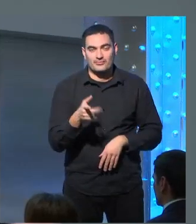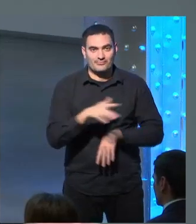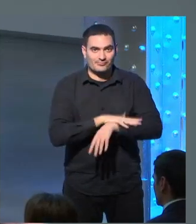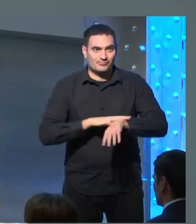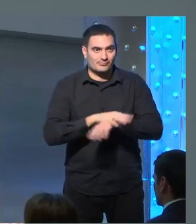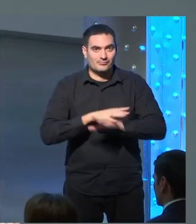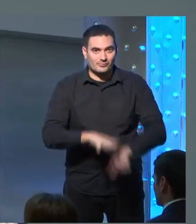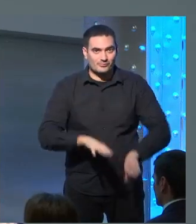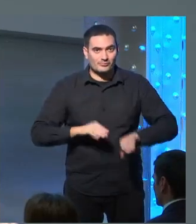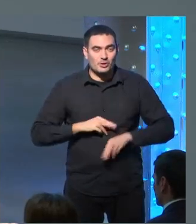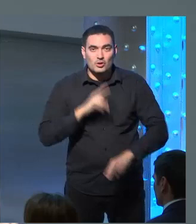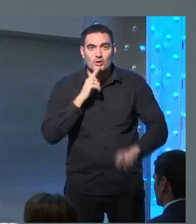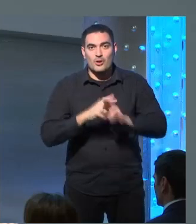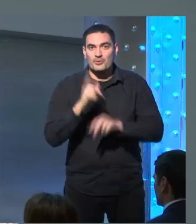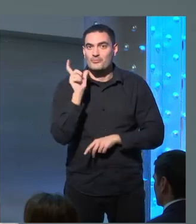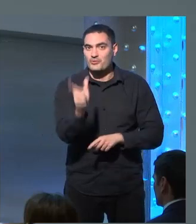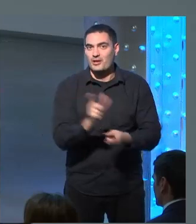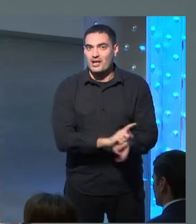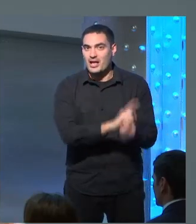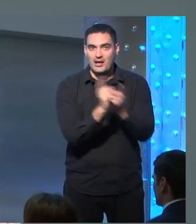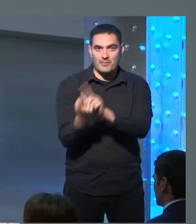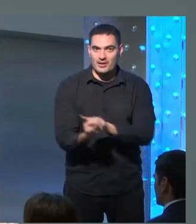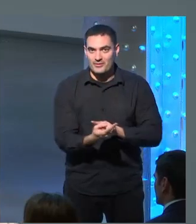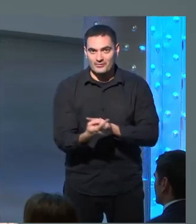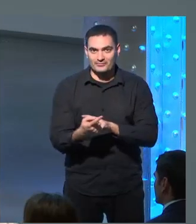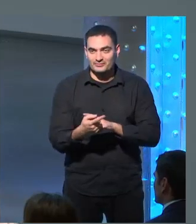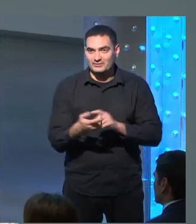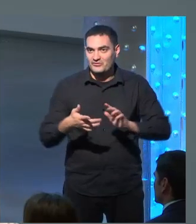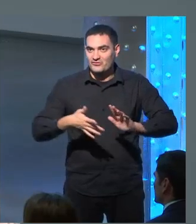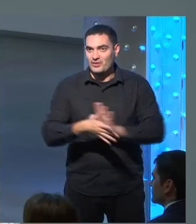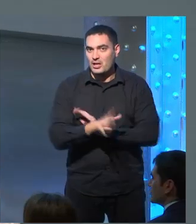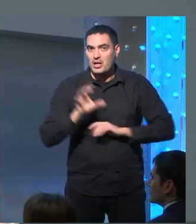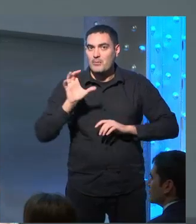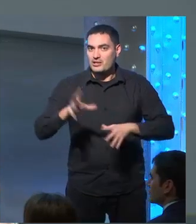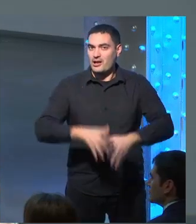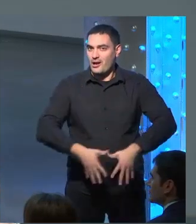name has changed in this term in office, but perhaps that is a